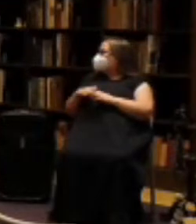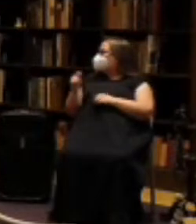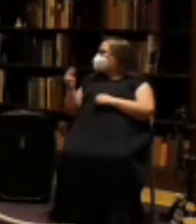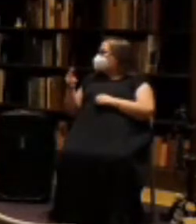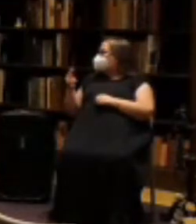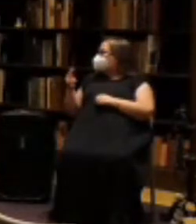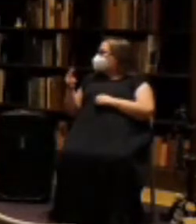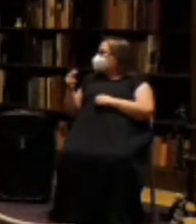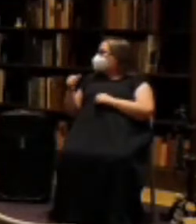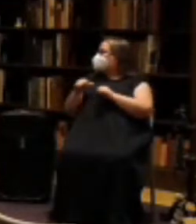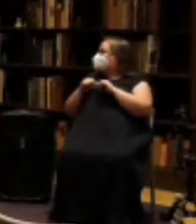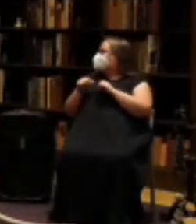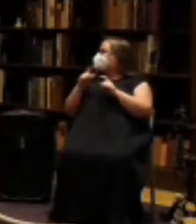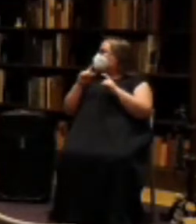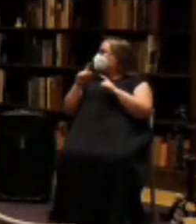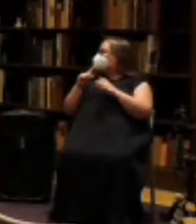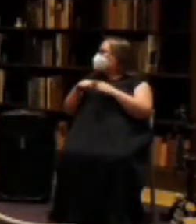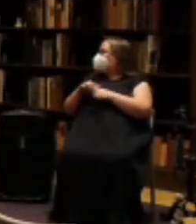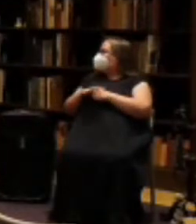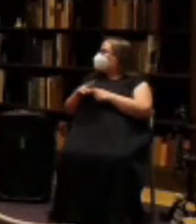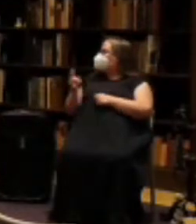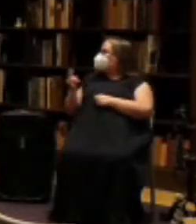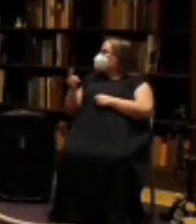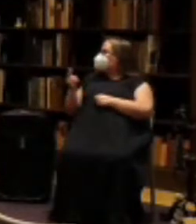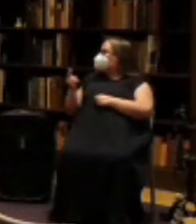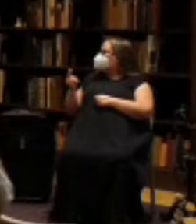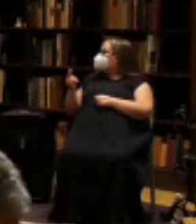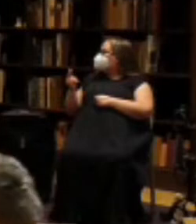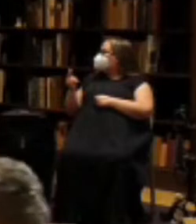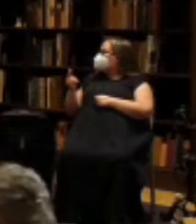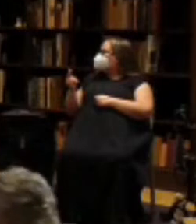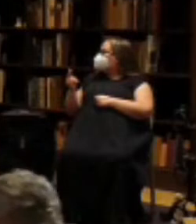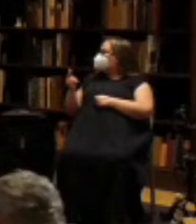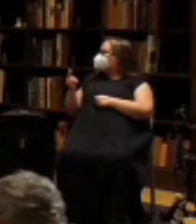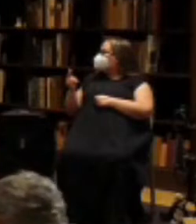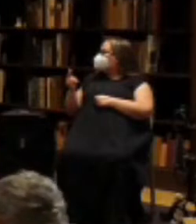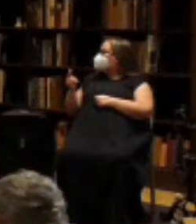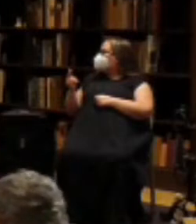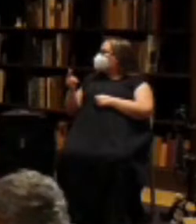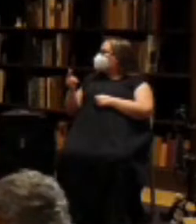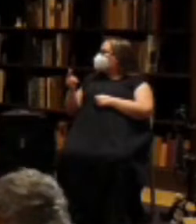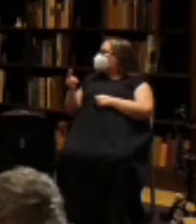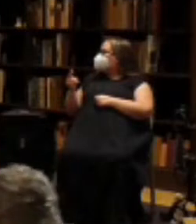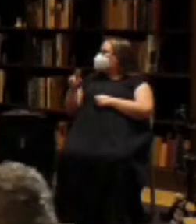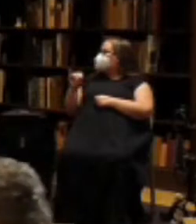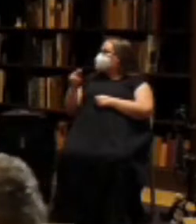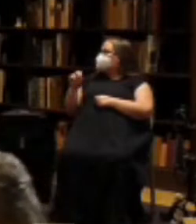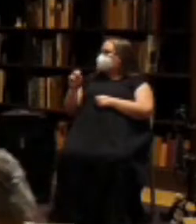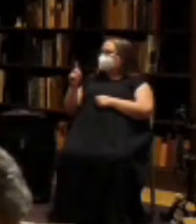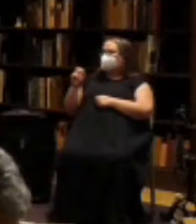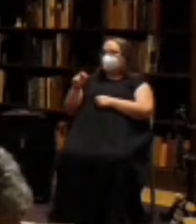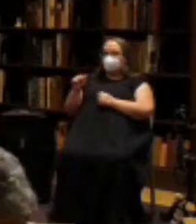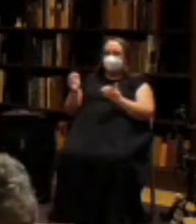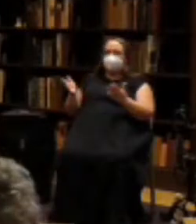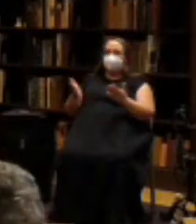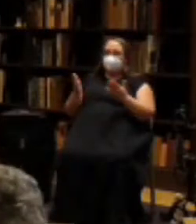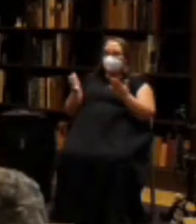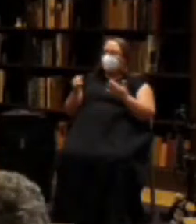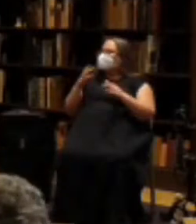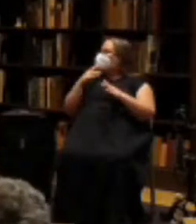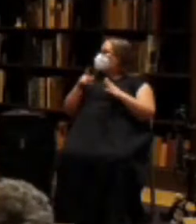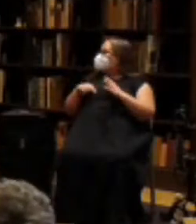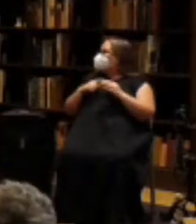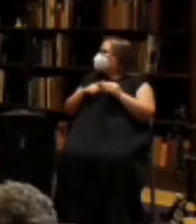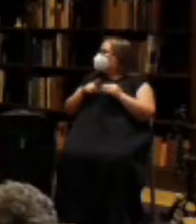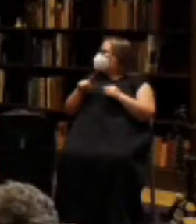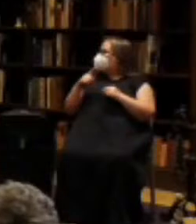Thursday, we're going to continue a conversation about local history. Moravian University history professor Jane Berger is going to be here. She's going to talk